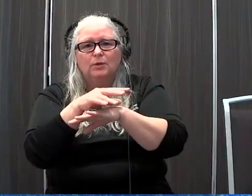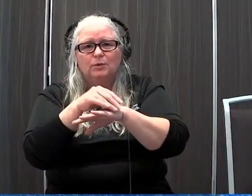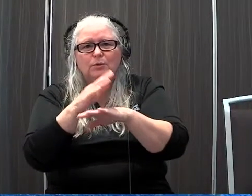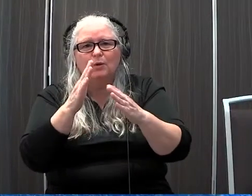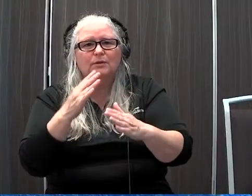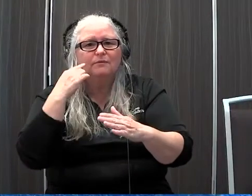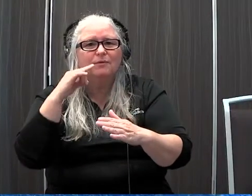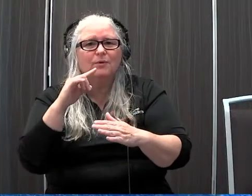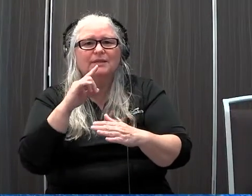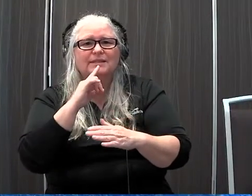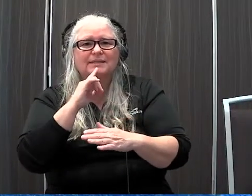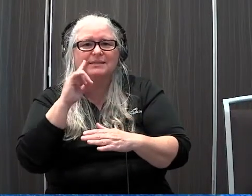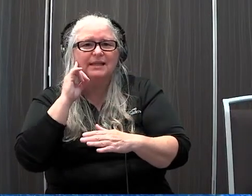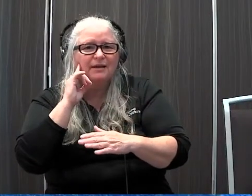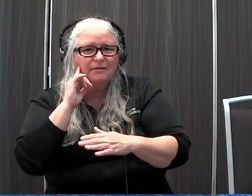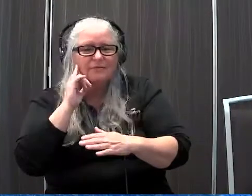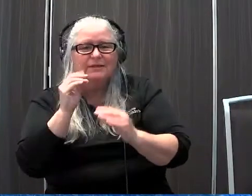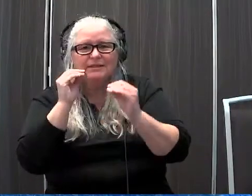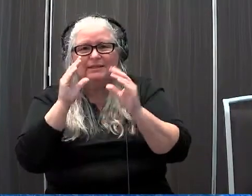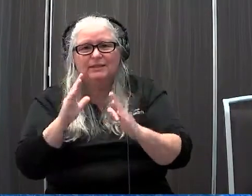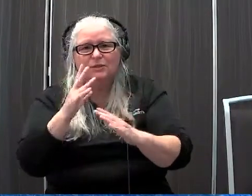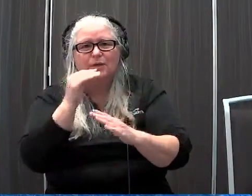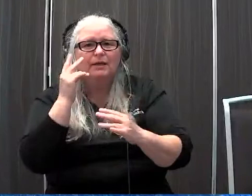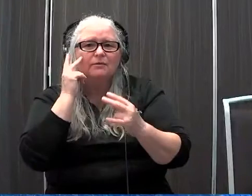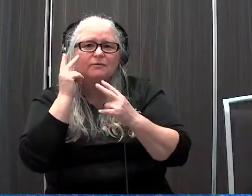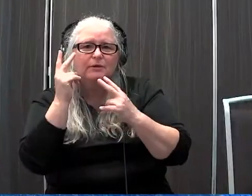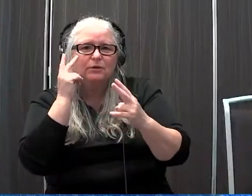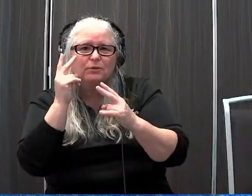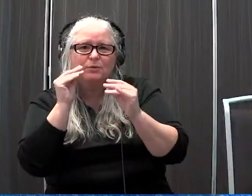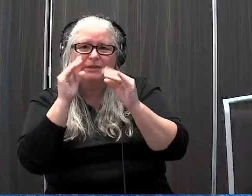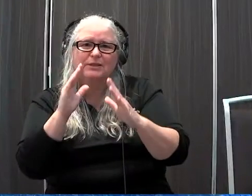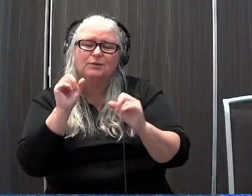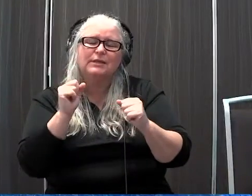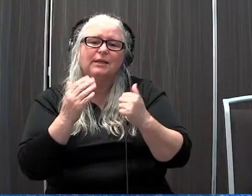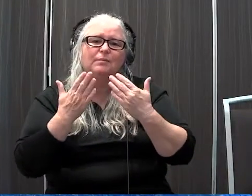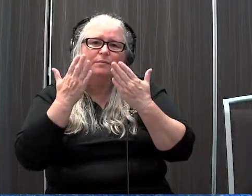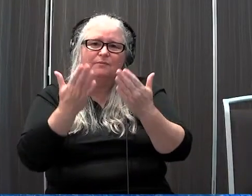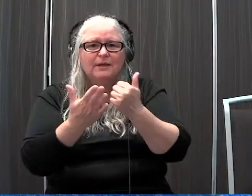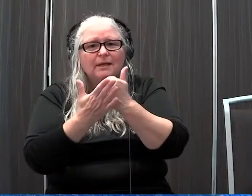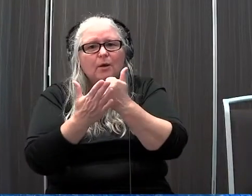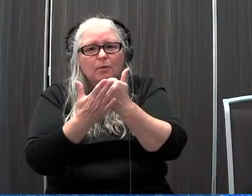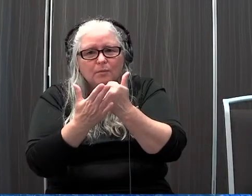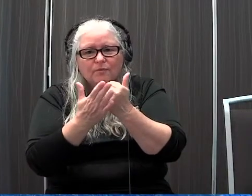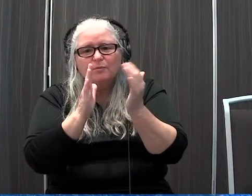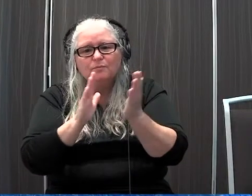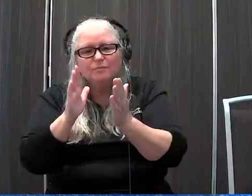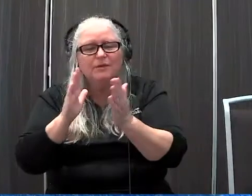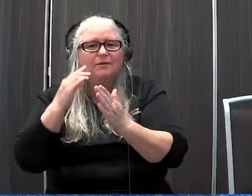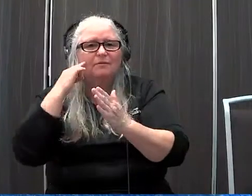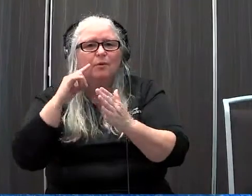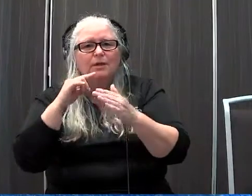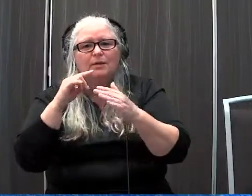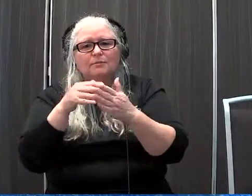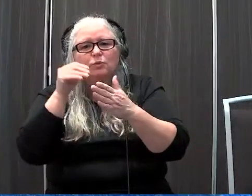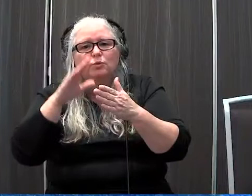for the teacher consultant for the visually impaired, can provide some really helpful strategies for making sure that the student can access the